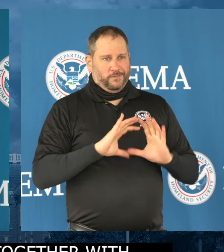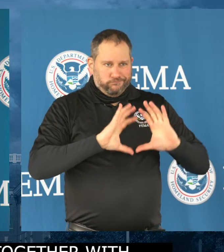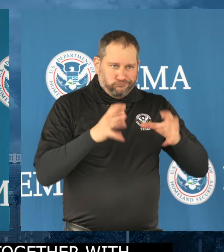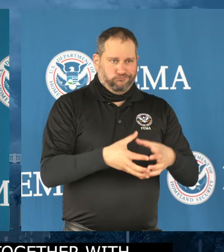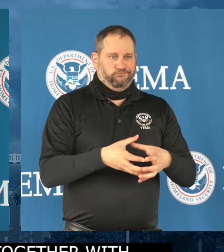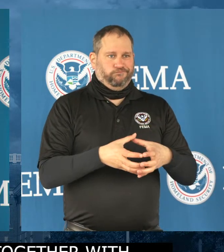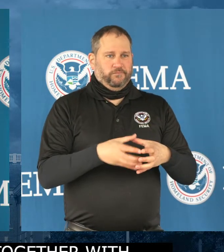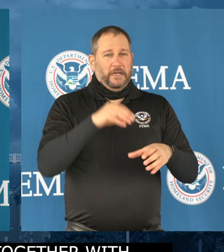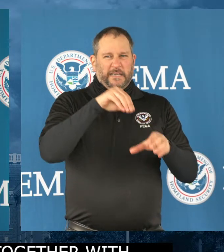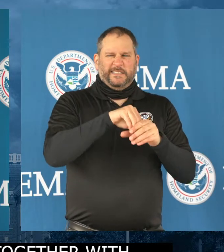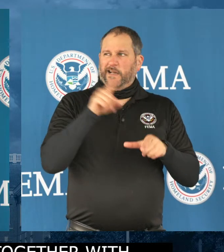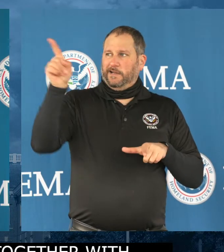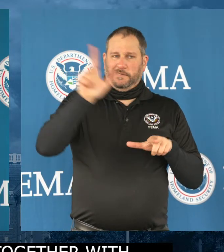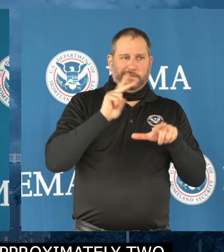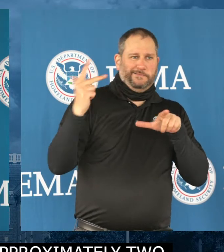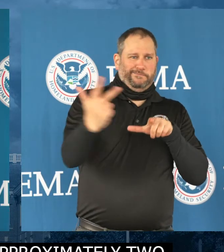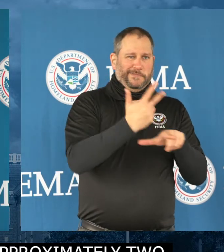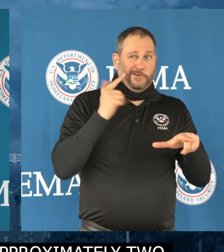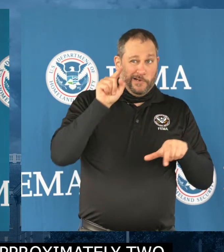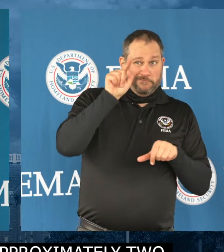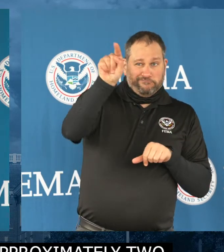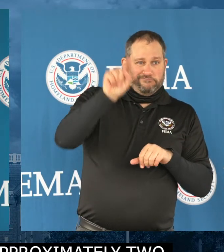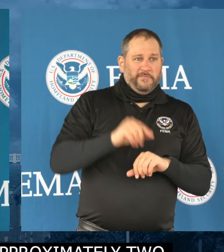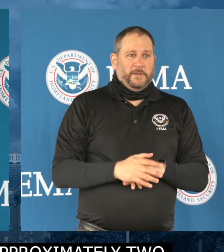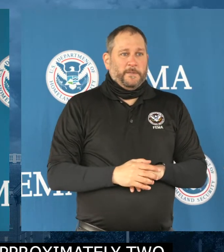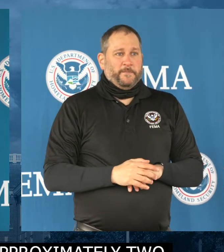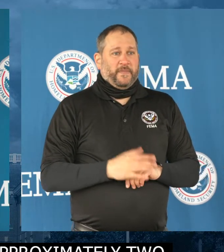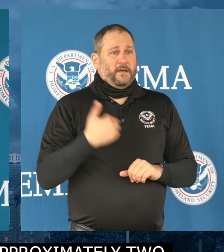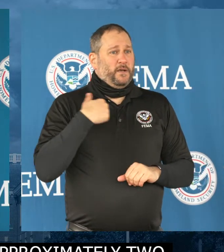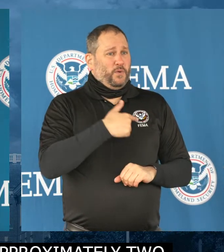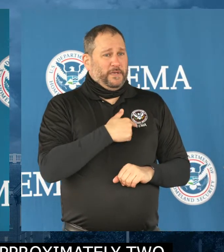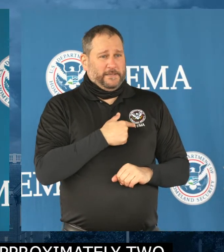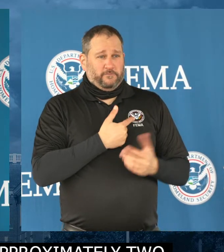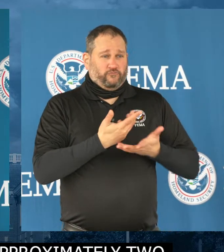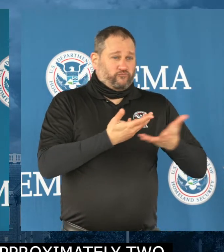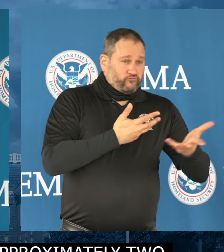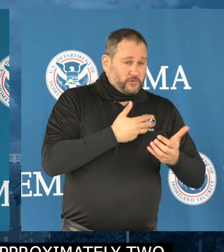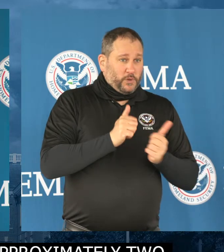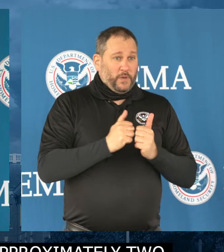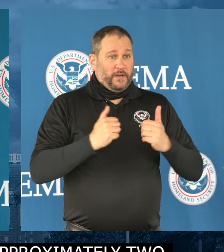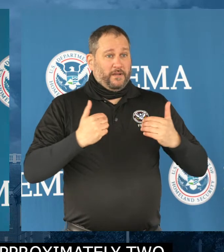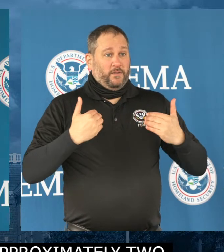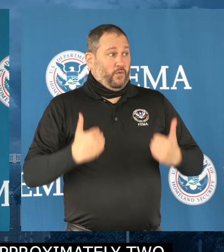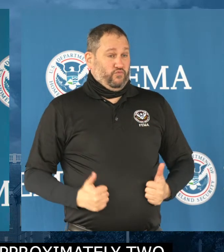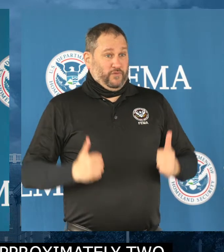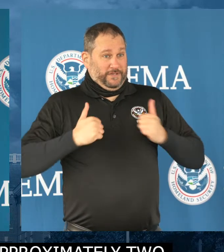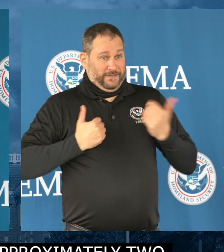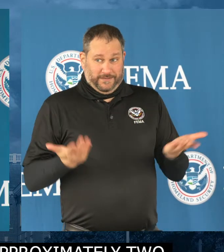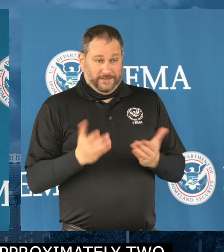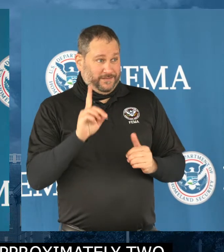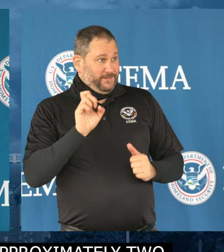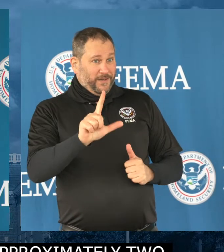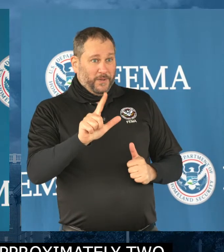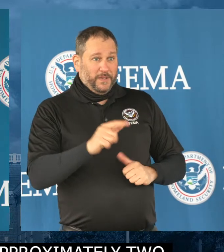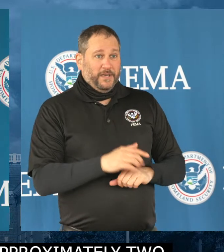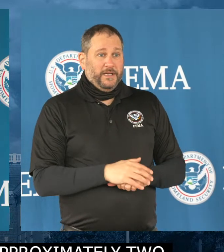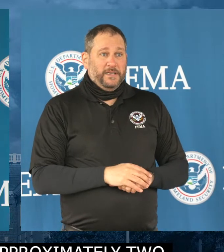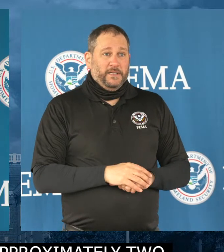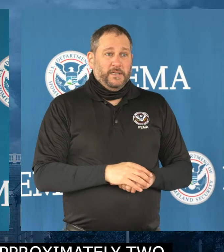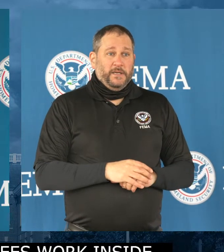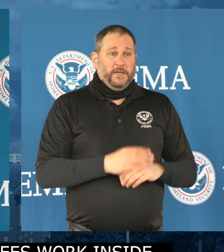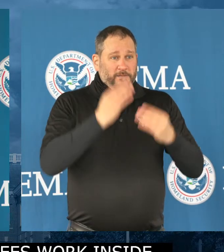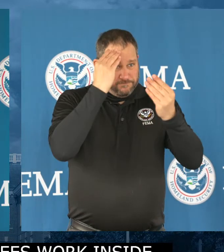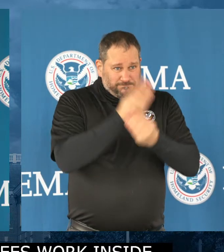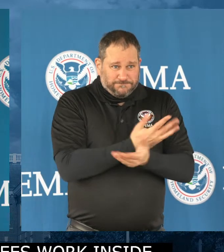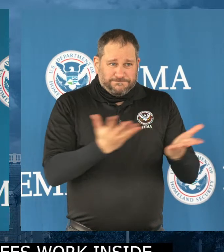Downs Speedway. We're interfacing with the residents of the state of Delaware, and I can tell you that it's been ultimately very rewarding